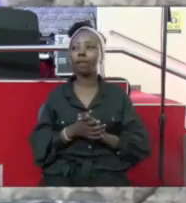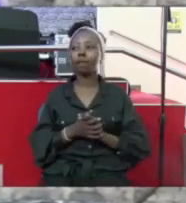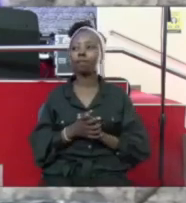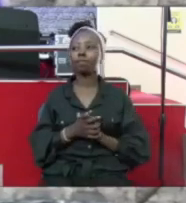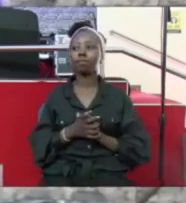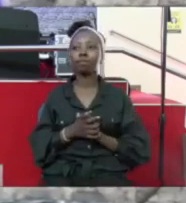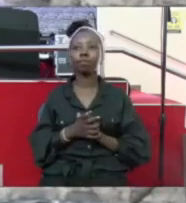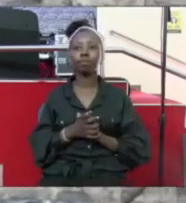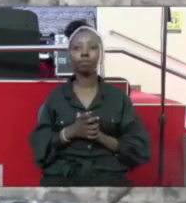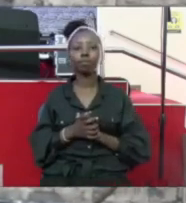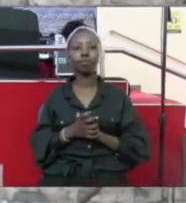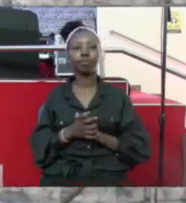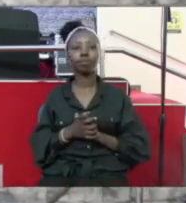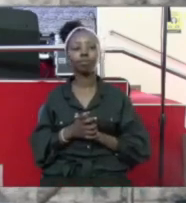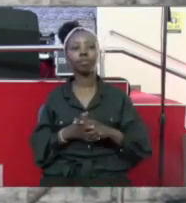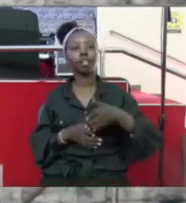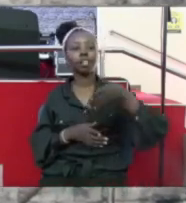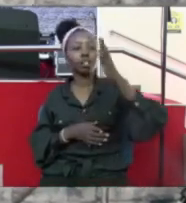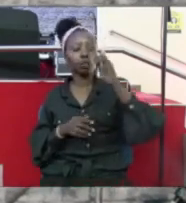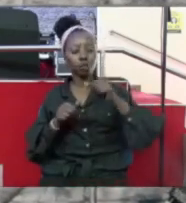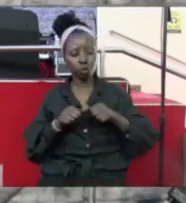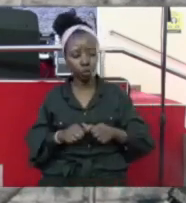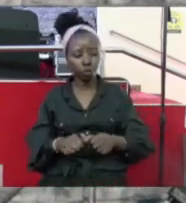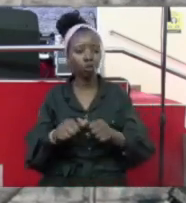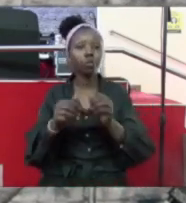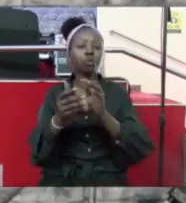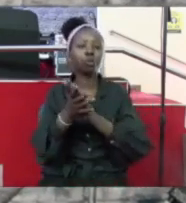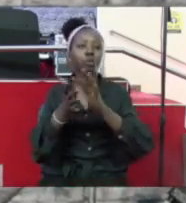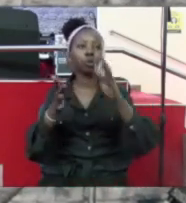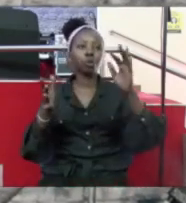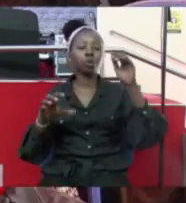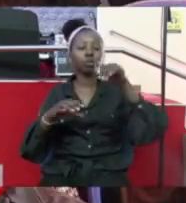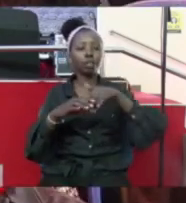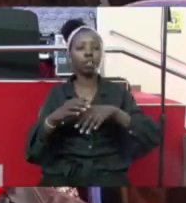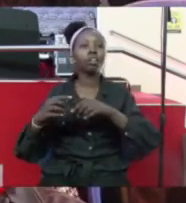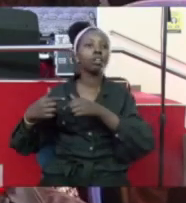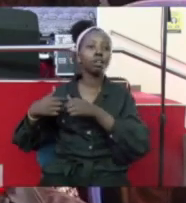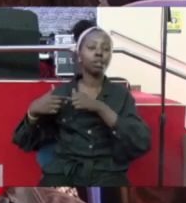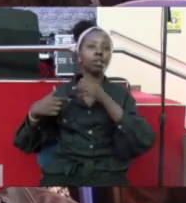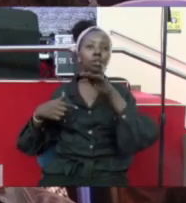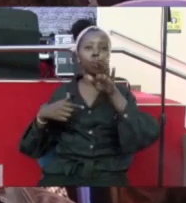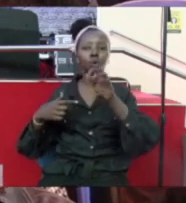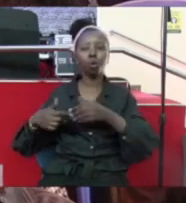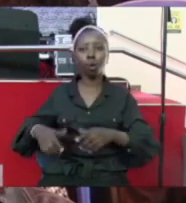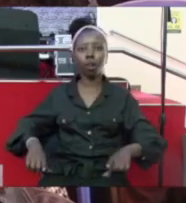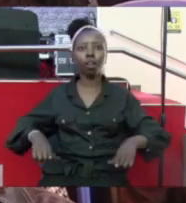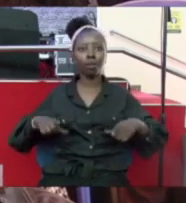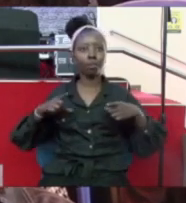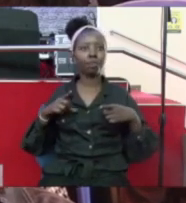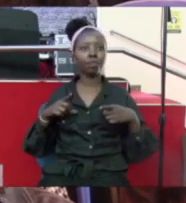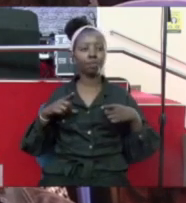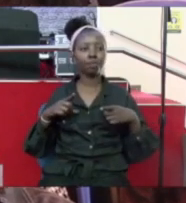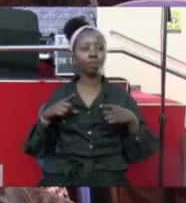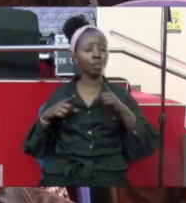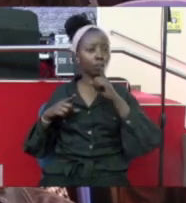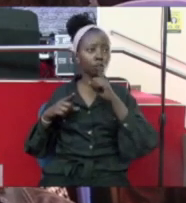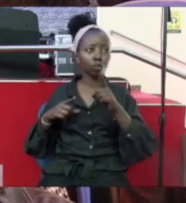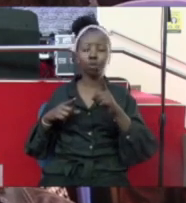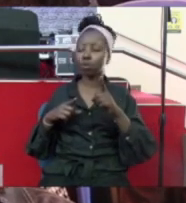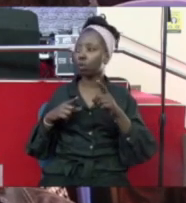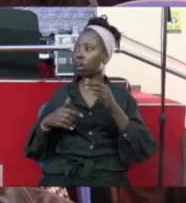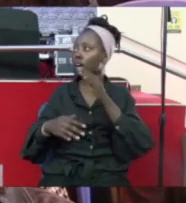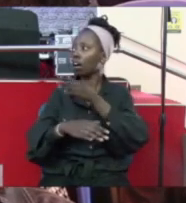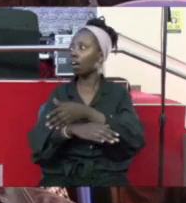God is going to continue to be glorified and exalted in you and even through you. So even after